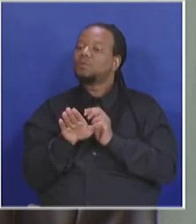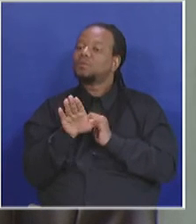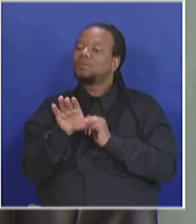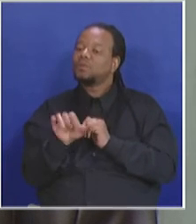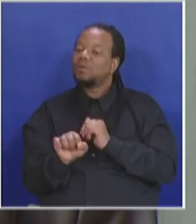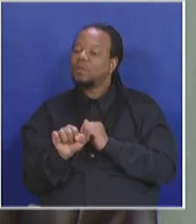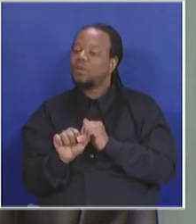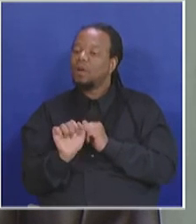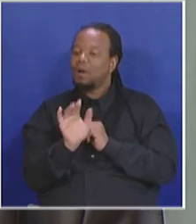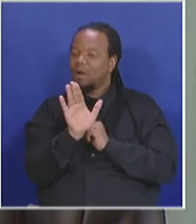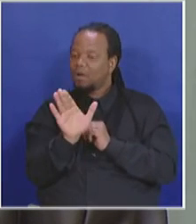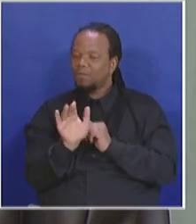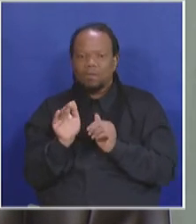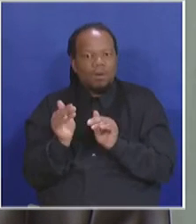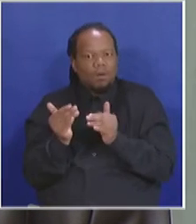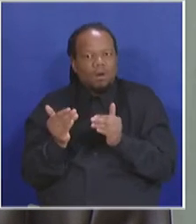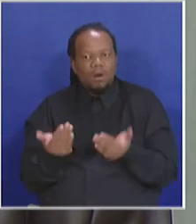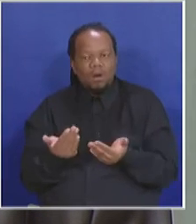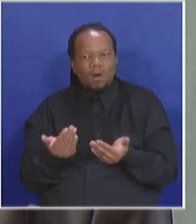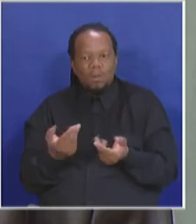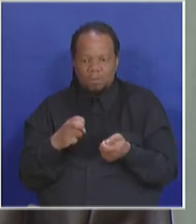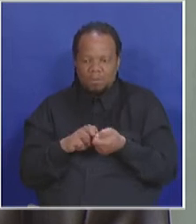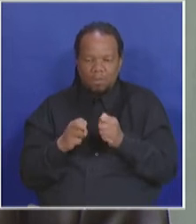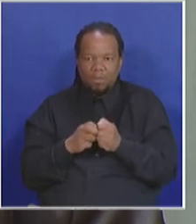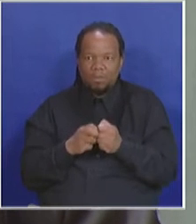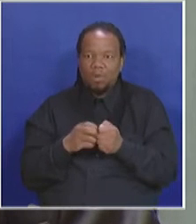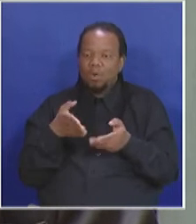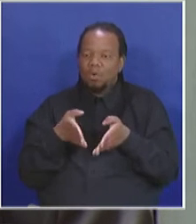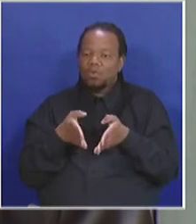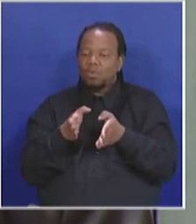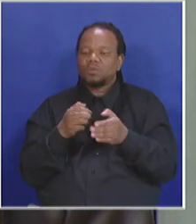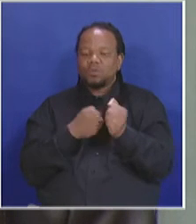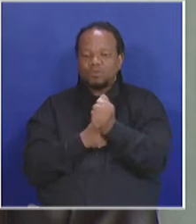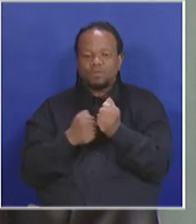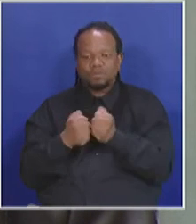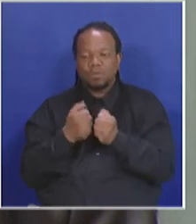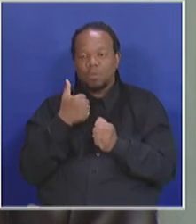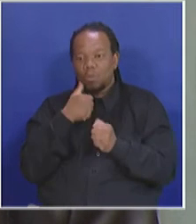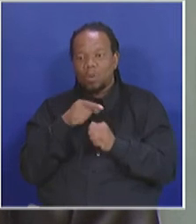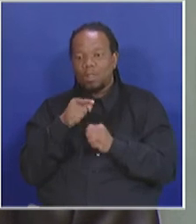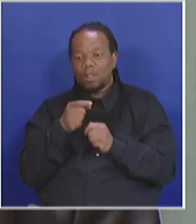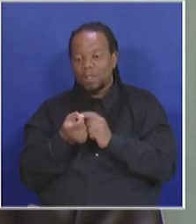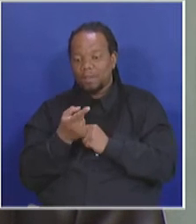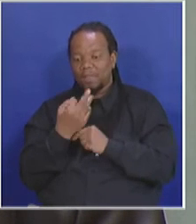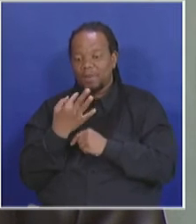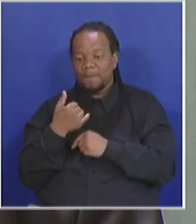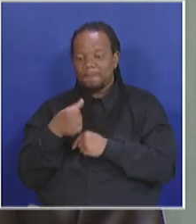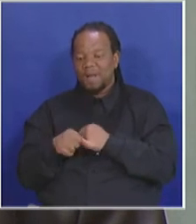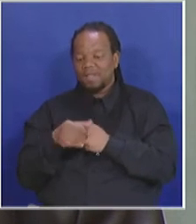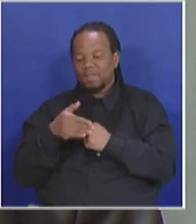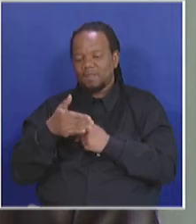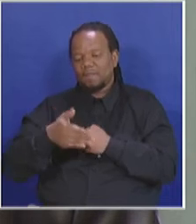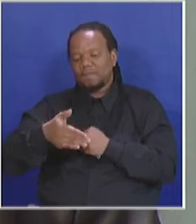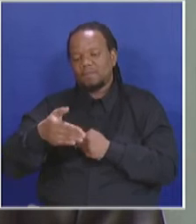will address roads infrastructure, which was anticipated to take place in 3 months.